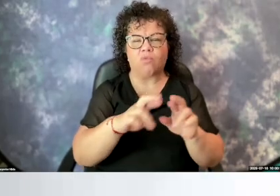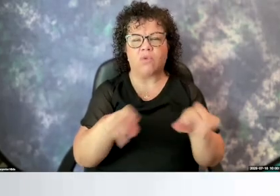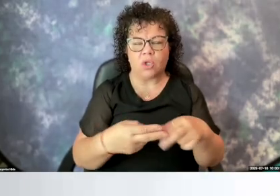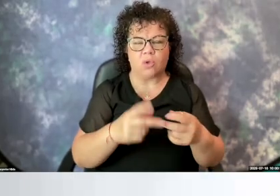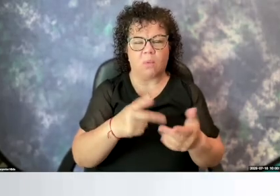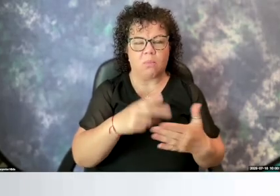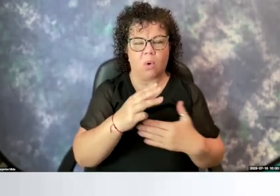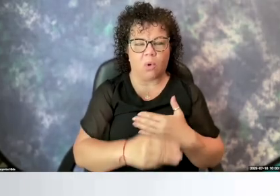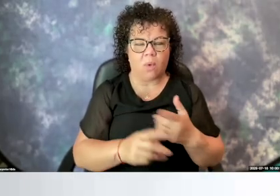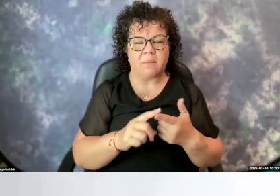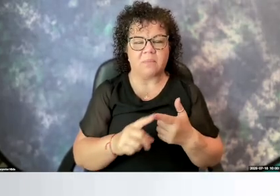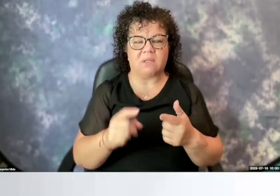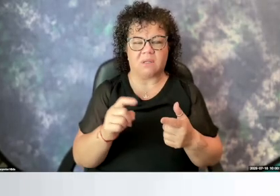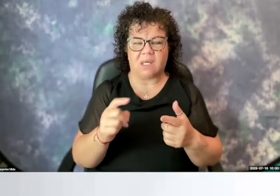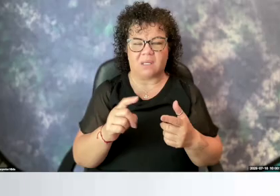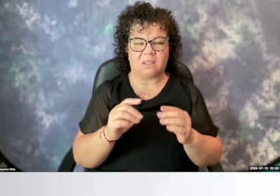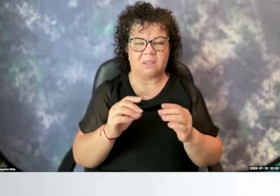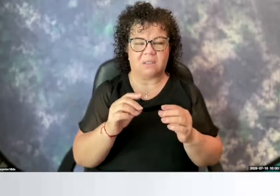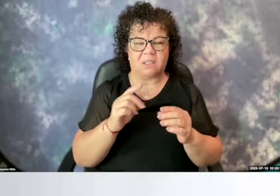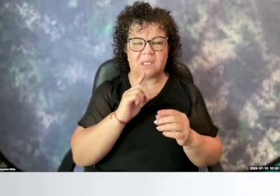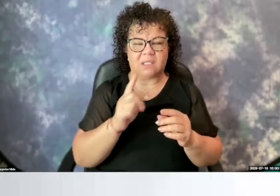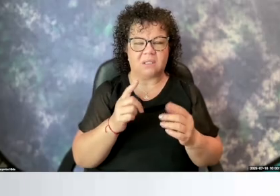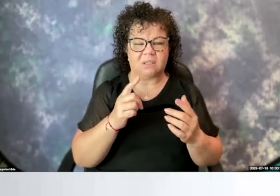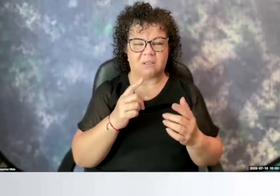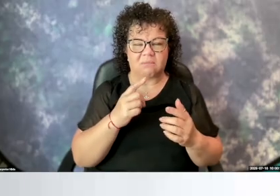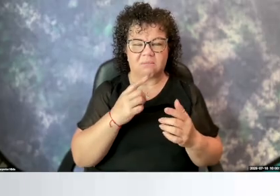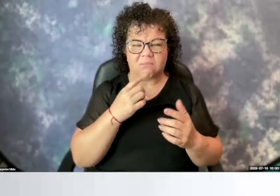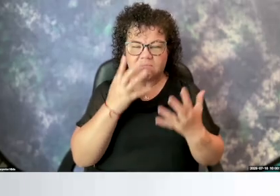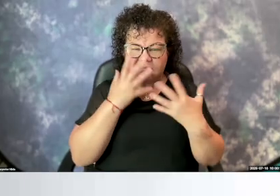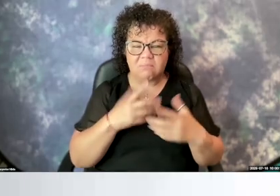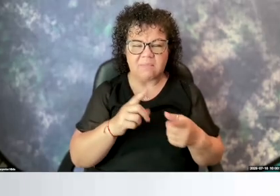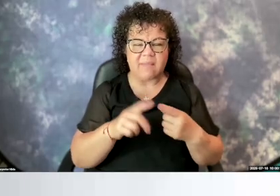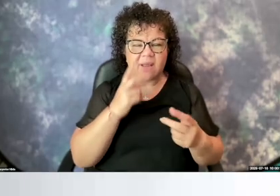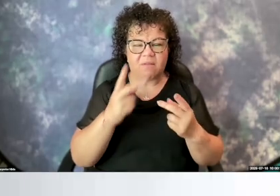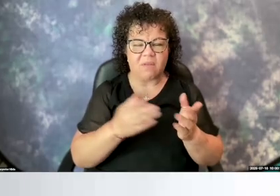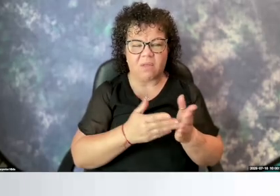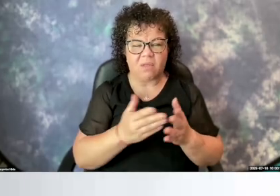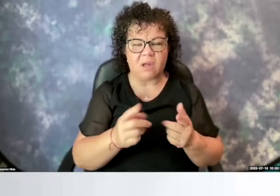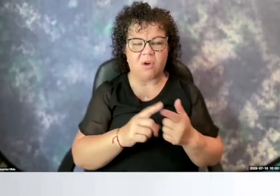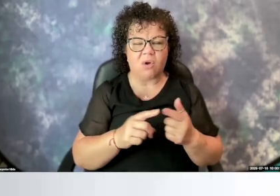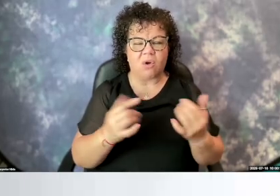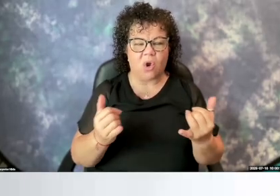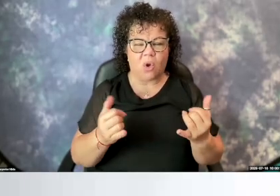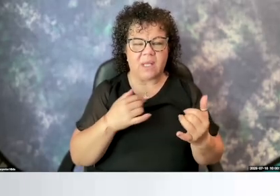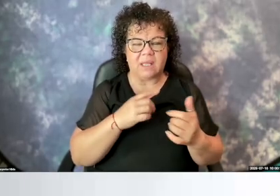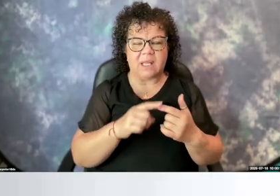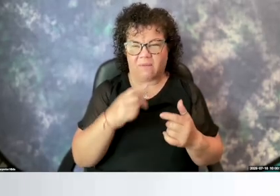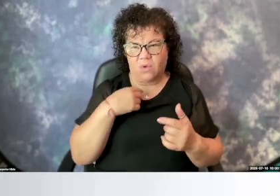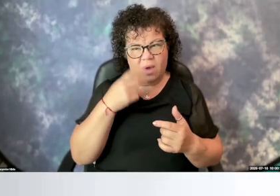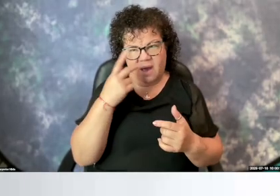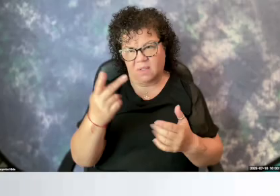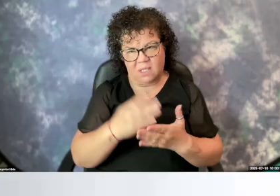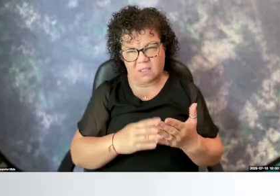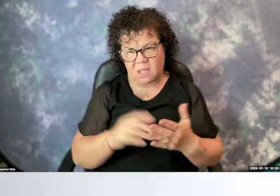see currently no new funding is being proposed currently. And as we've seen already at some of the